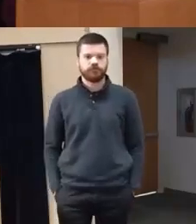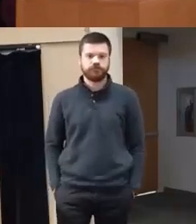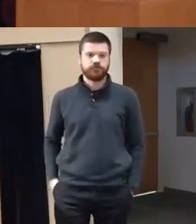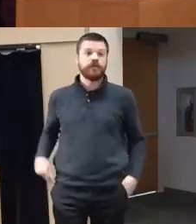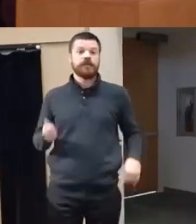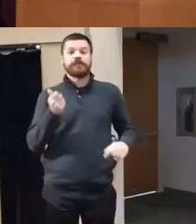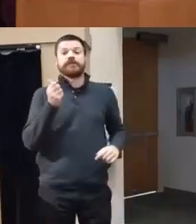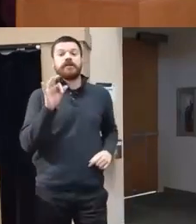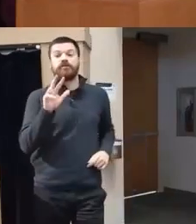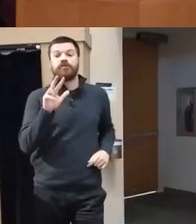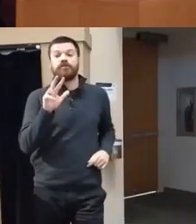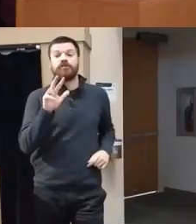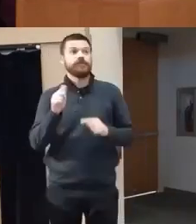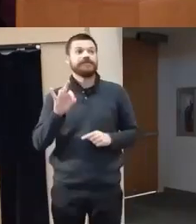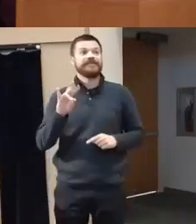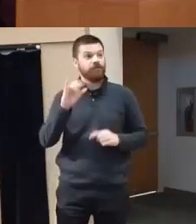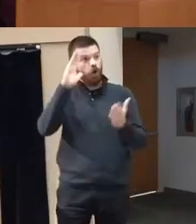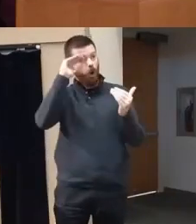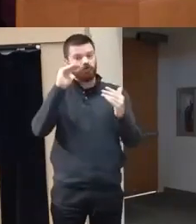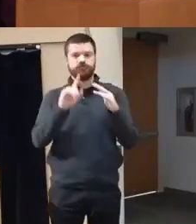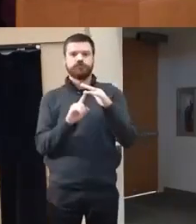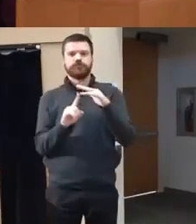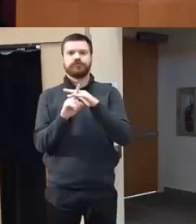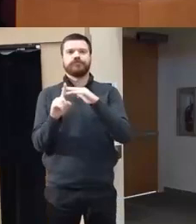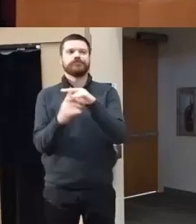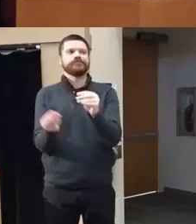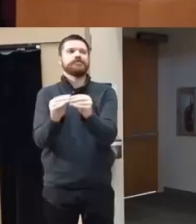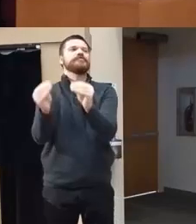hope re-emerged. And